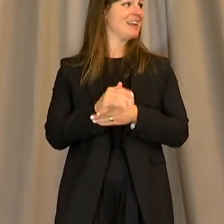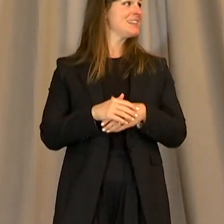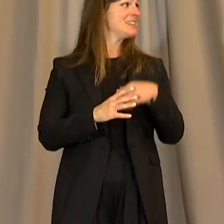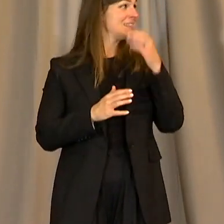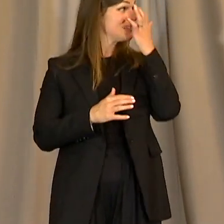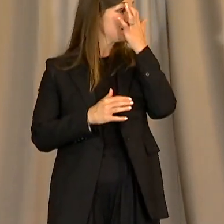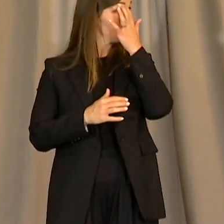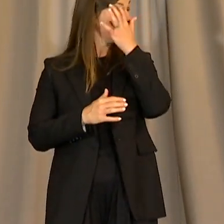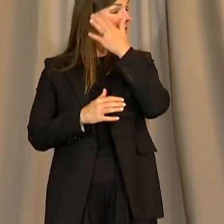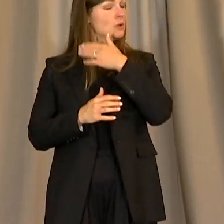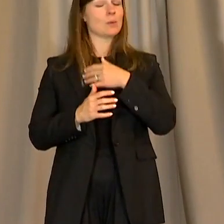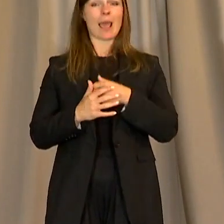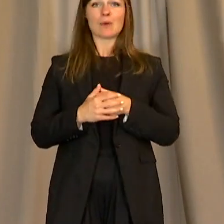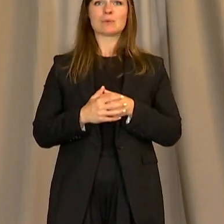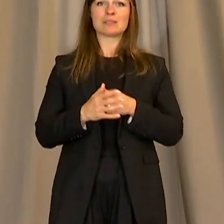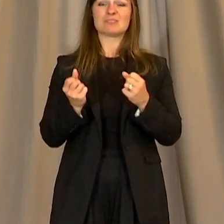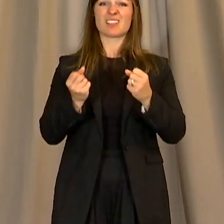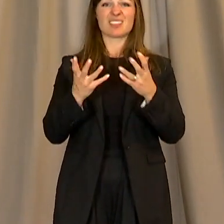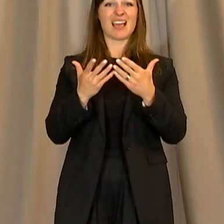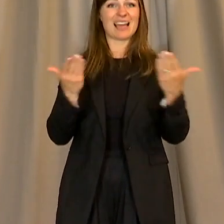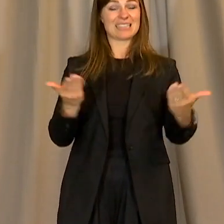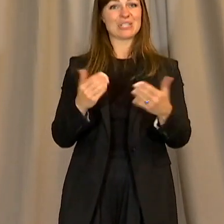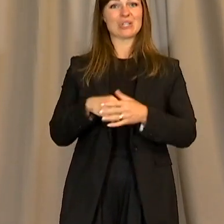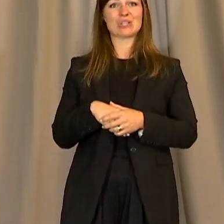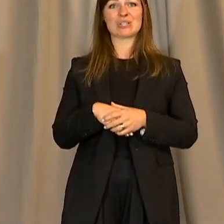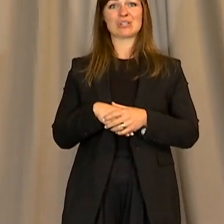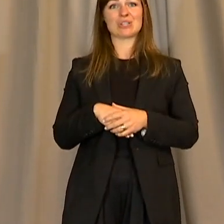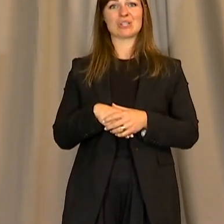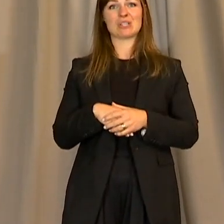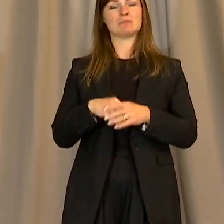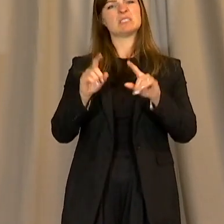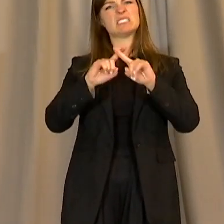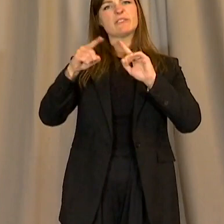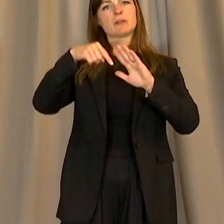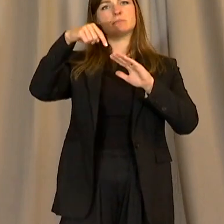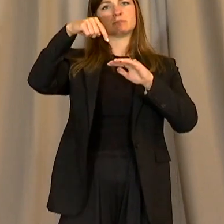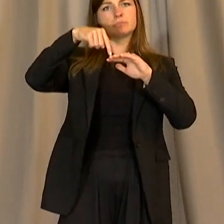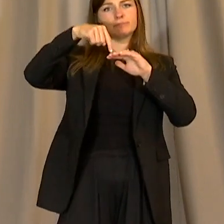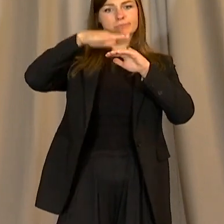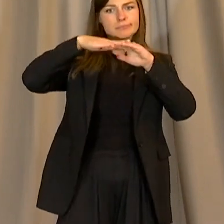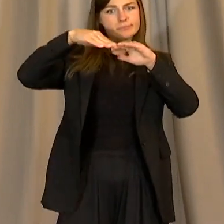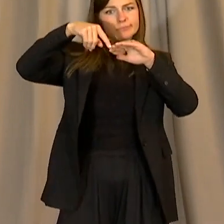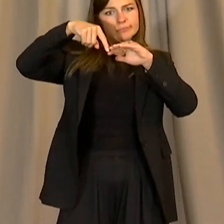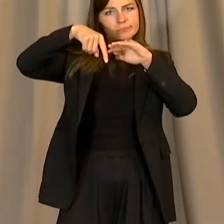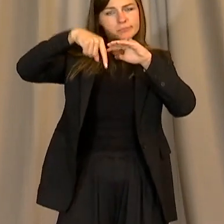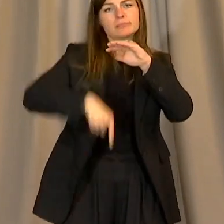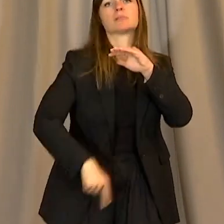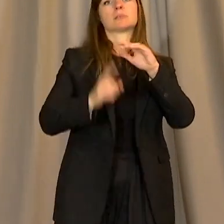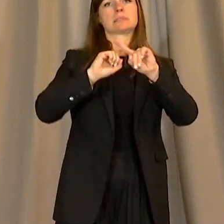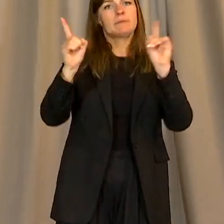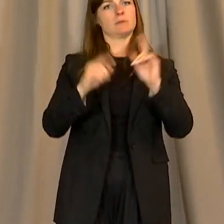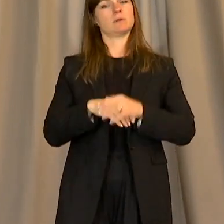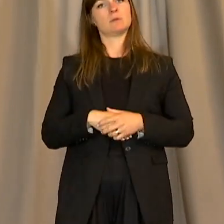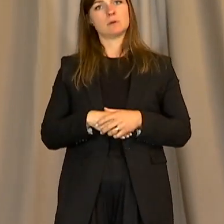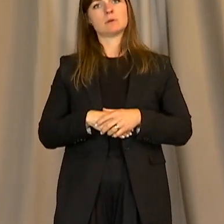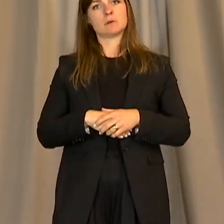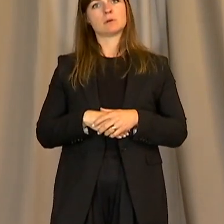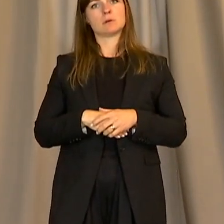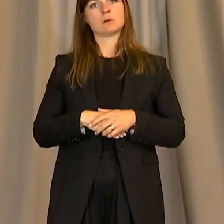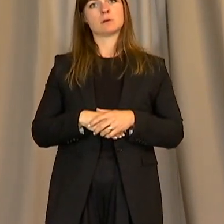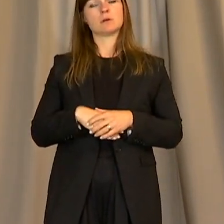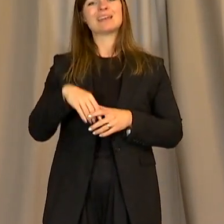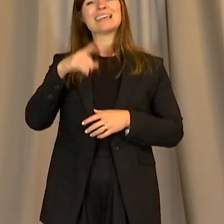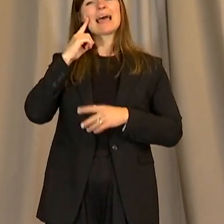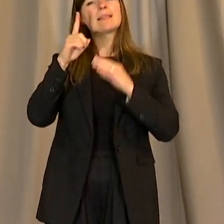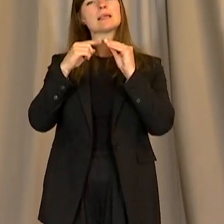There's so much here, right? And it's on so many different levels. When I think about the implicit